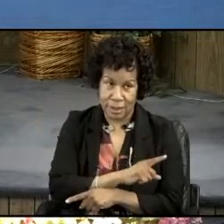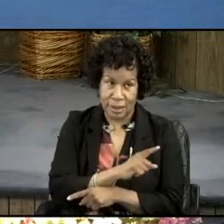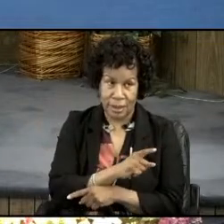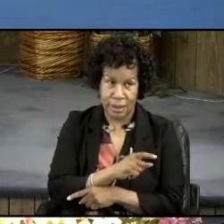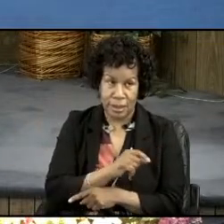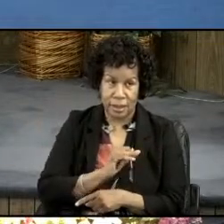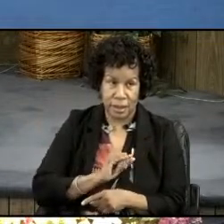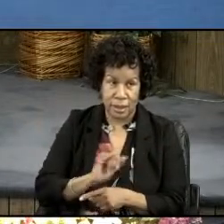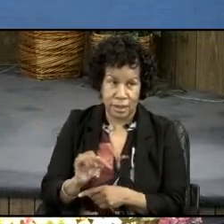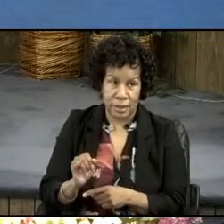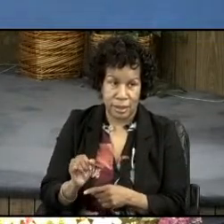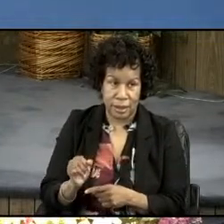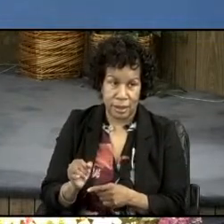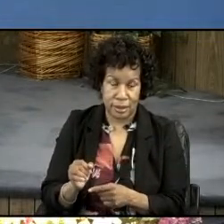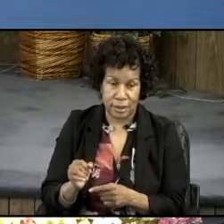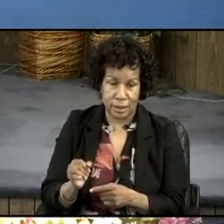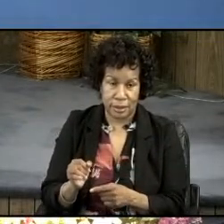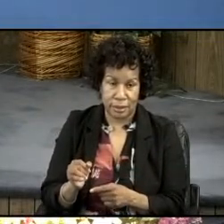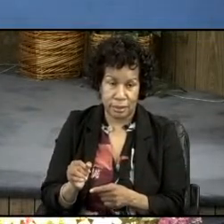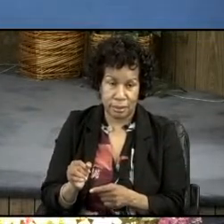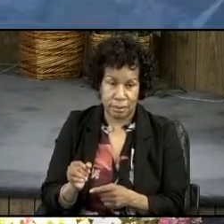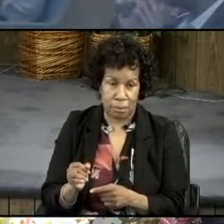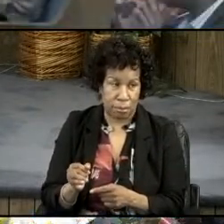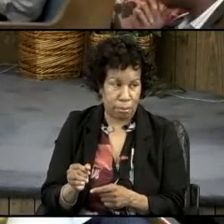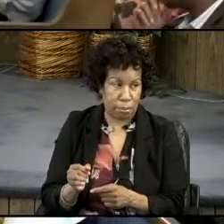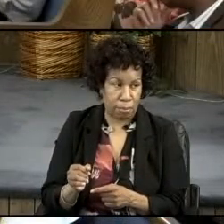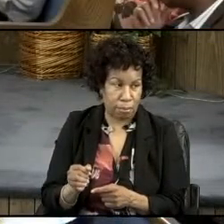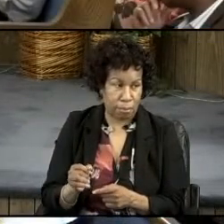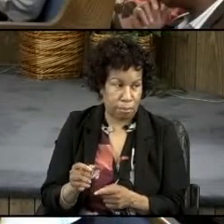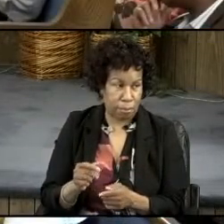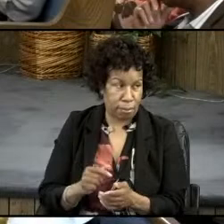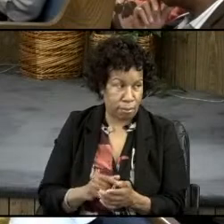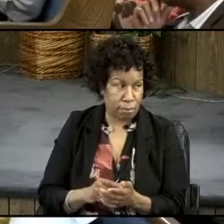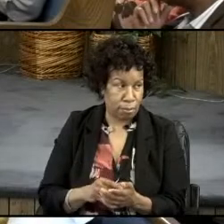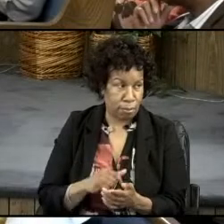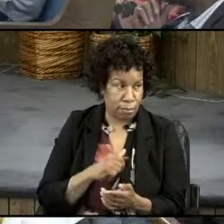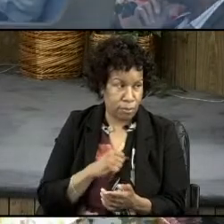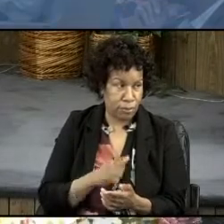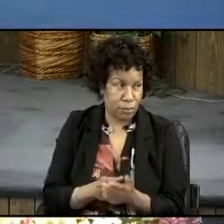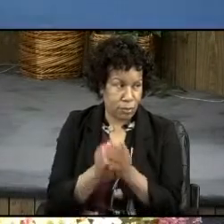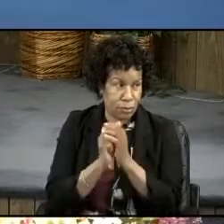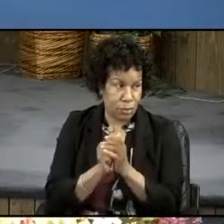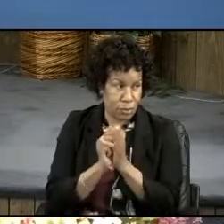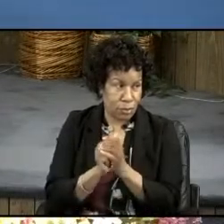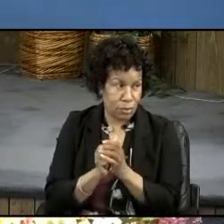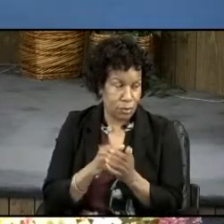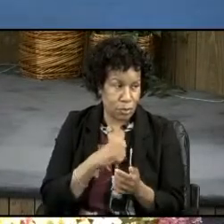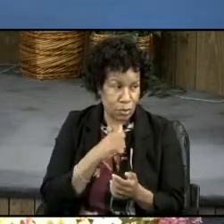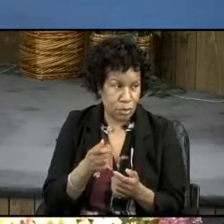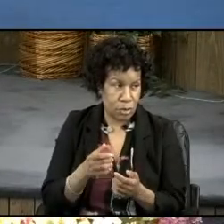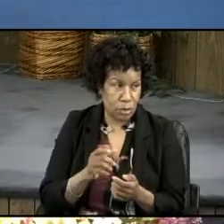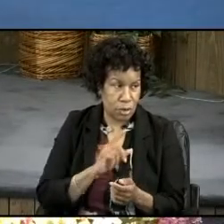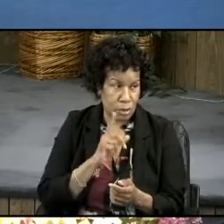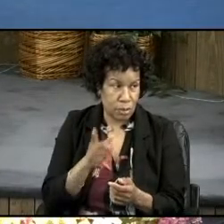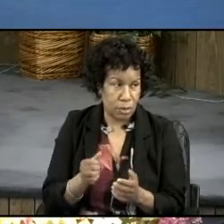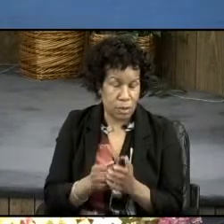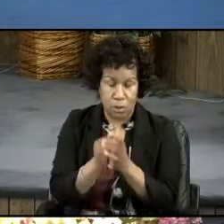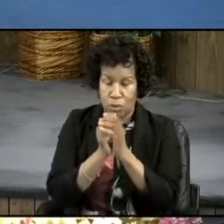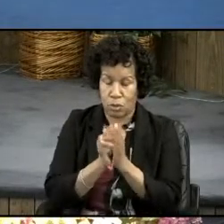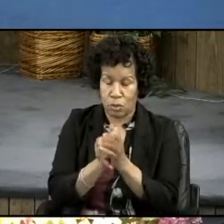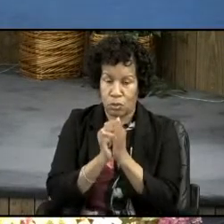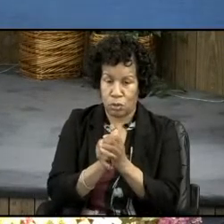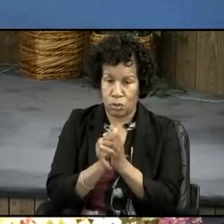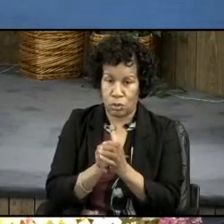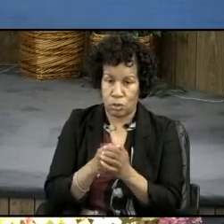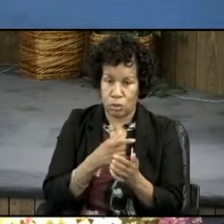Lord have mercy. You see, they couldn't have been worshipers because you can't talk about God